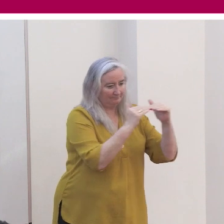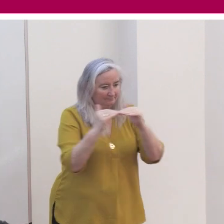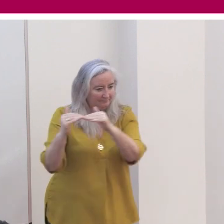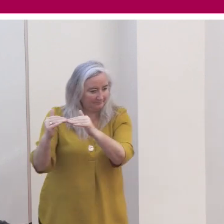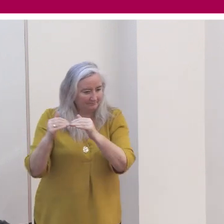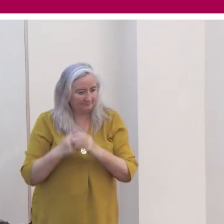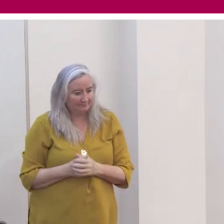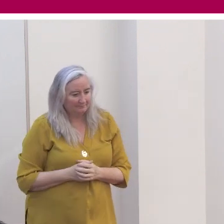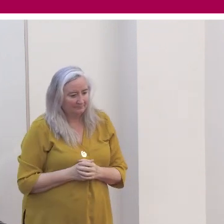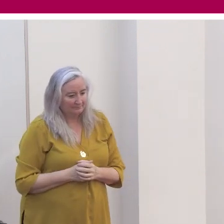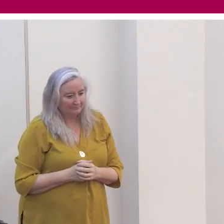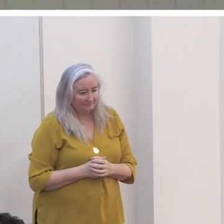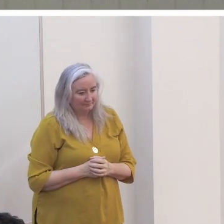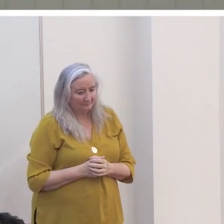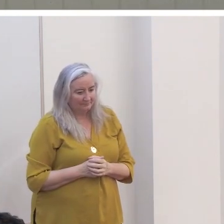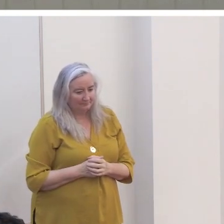Any idea?